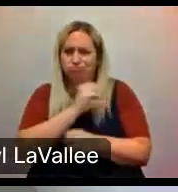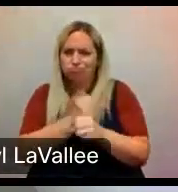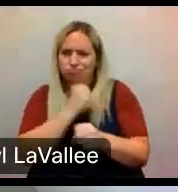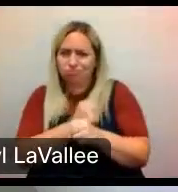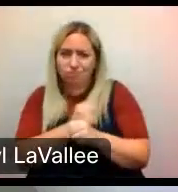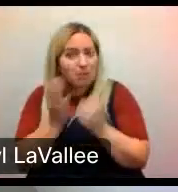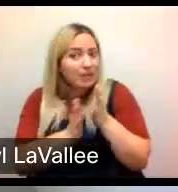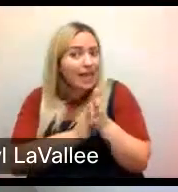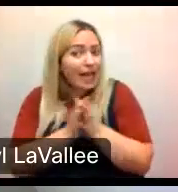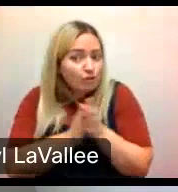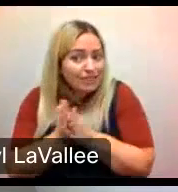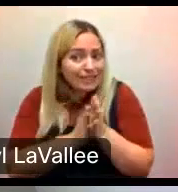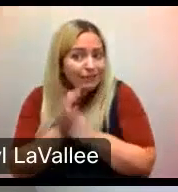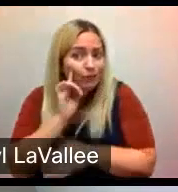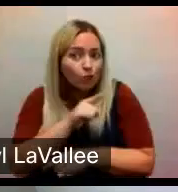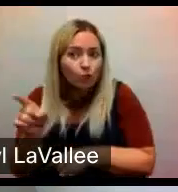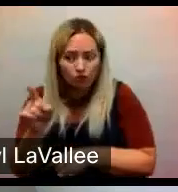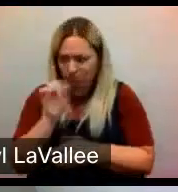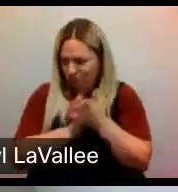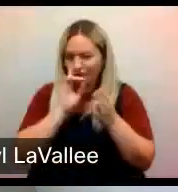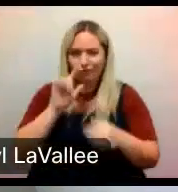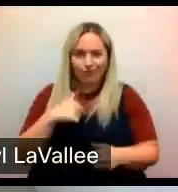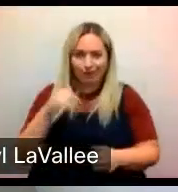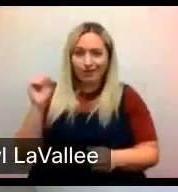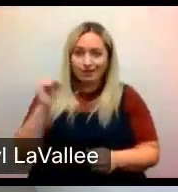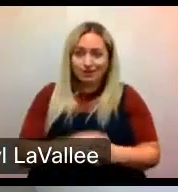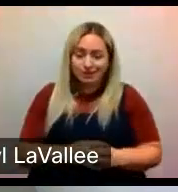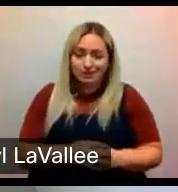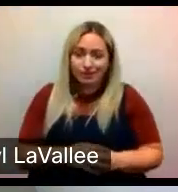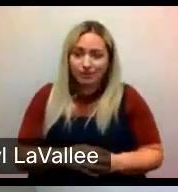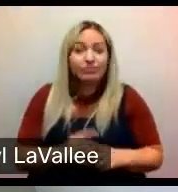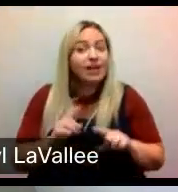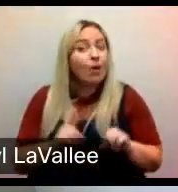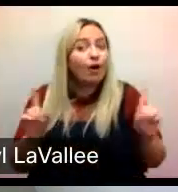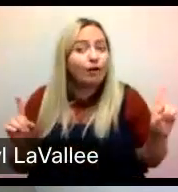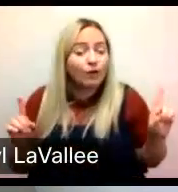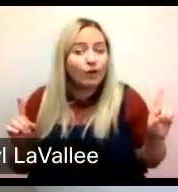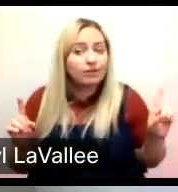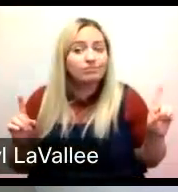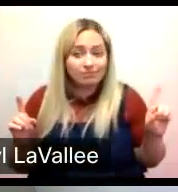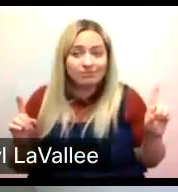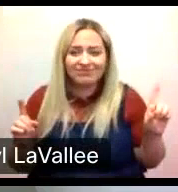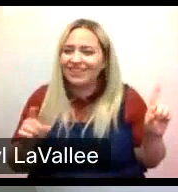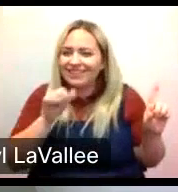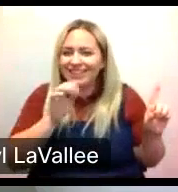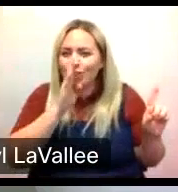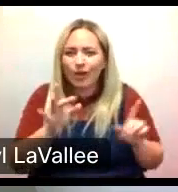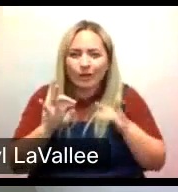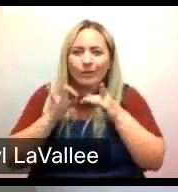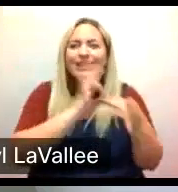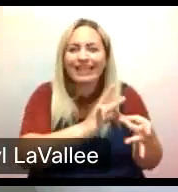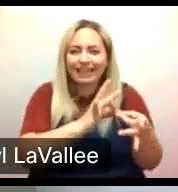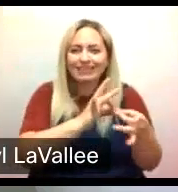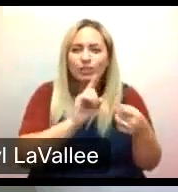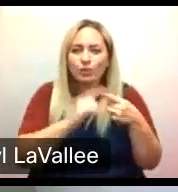be interesting to you. It certainly is interesting to me. However, it doesn't directly relate back to this